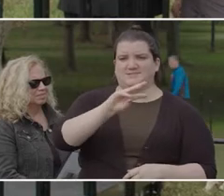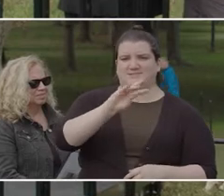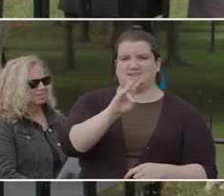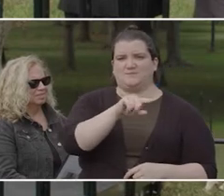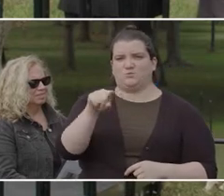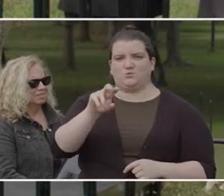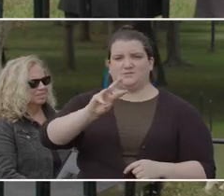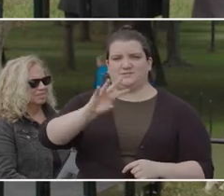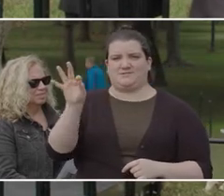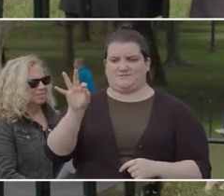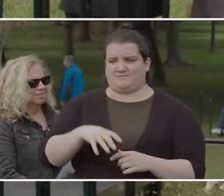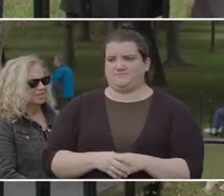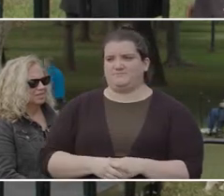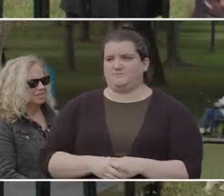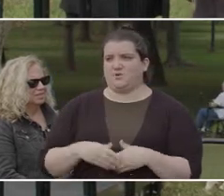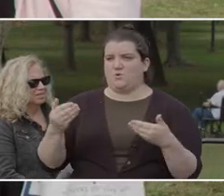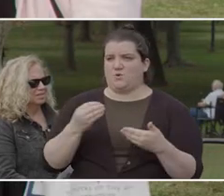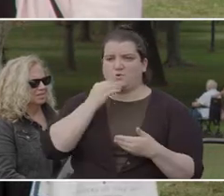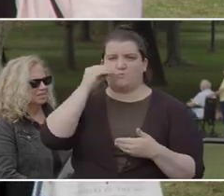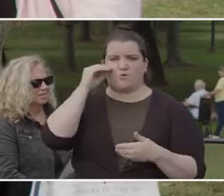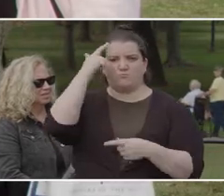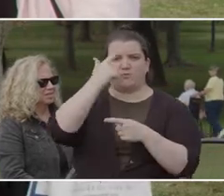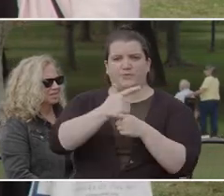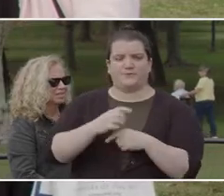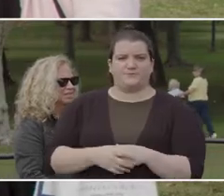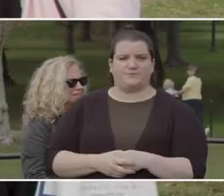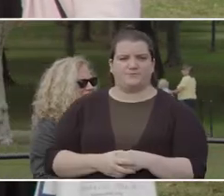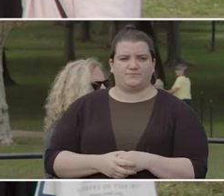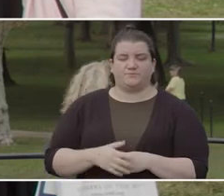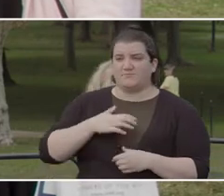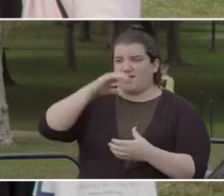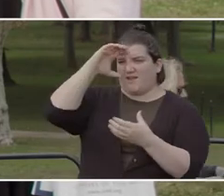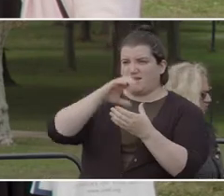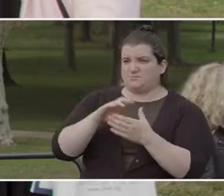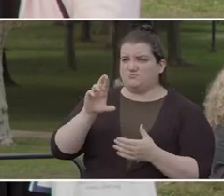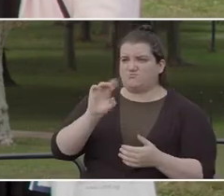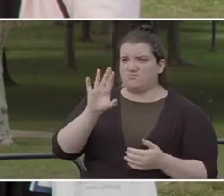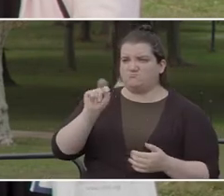through 1969. Welcome home, brother. My husband, Robert M.